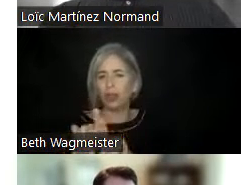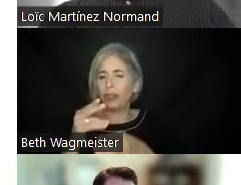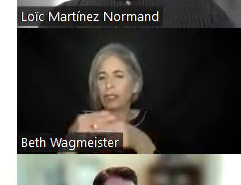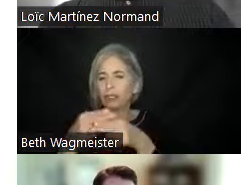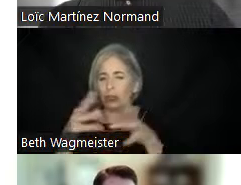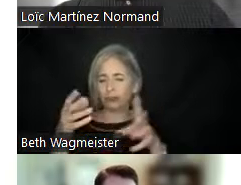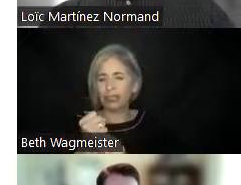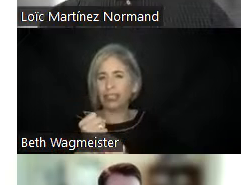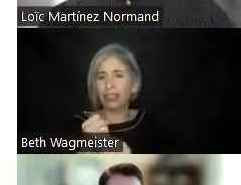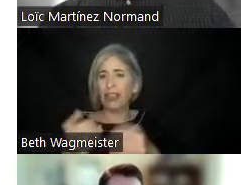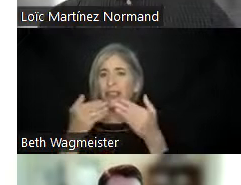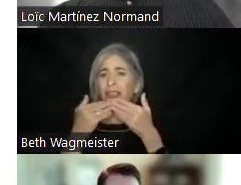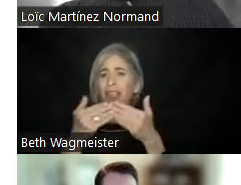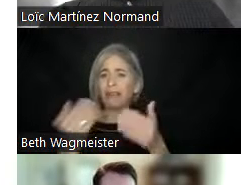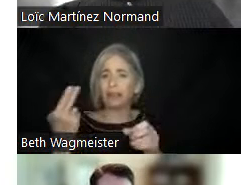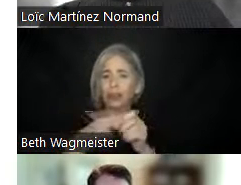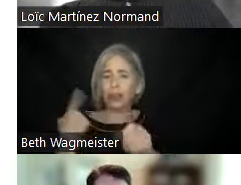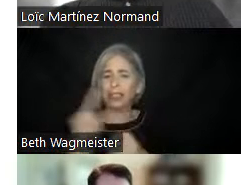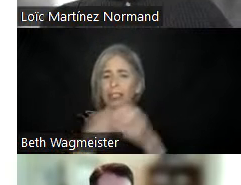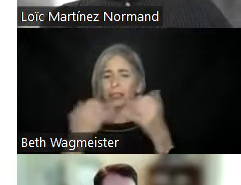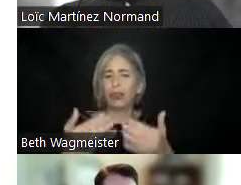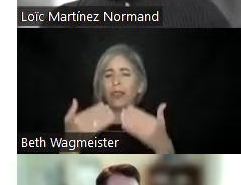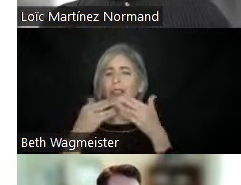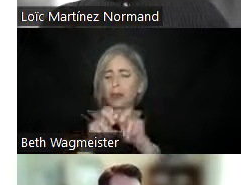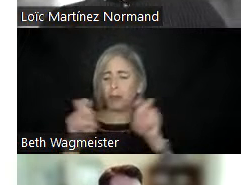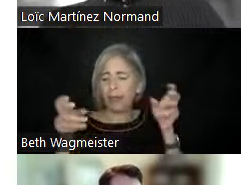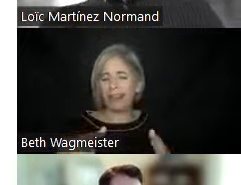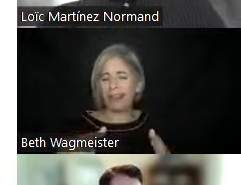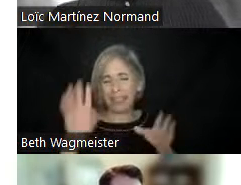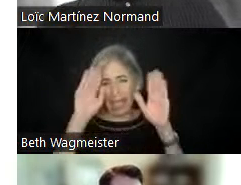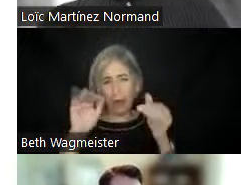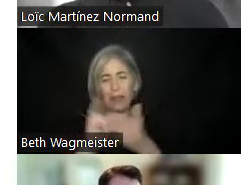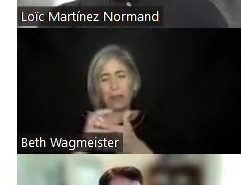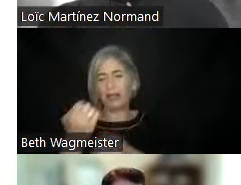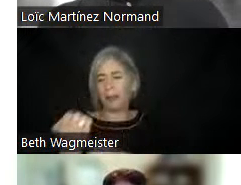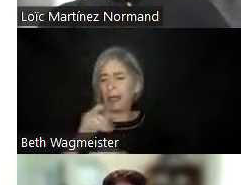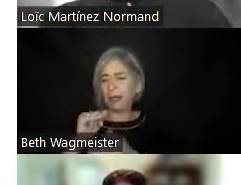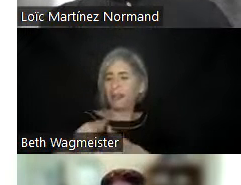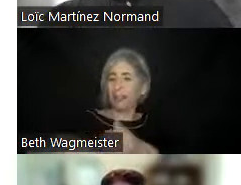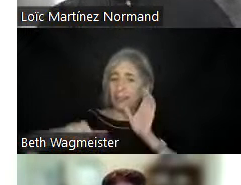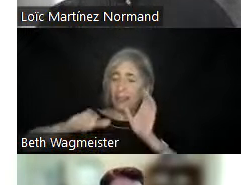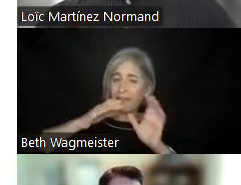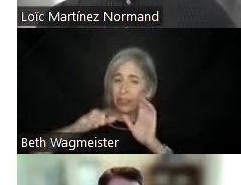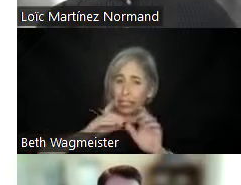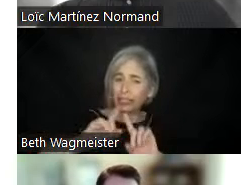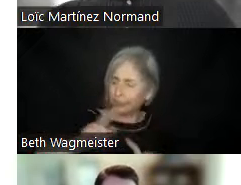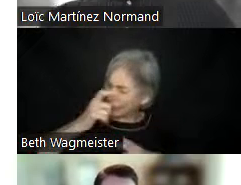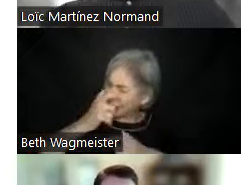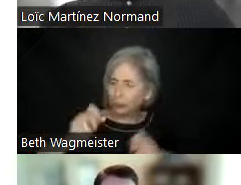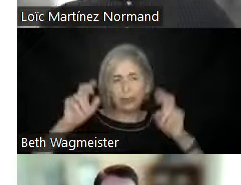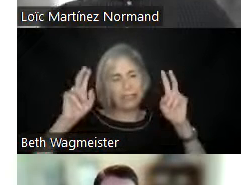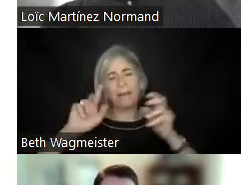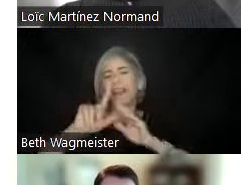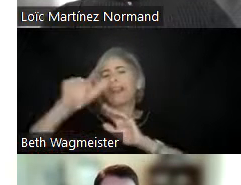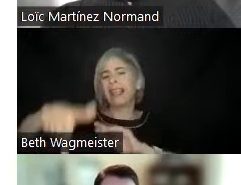wrap up. But thank you for joining us today. Thank you to the panelists. I hope we can get back to this very interesting topic later